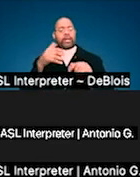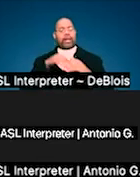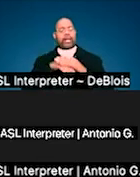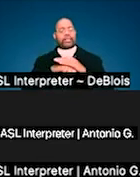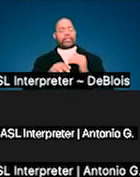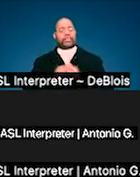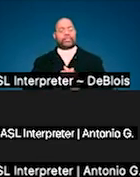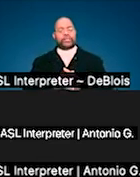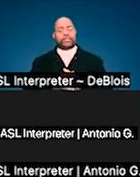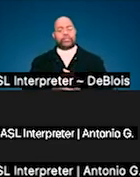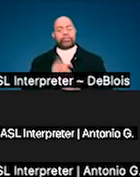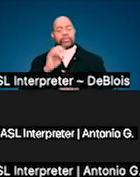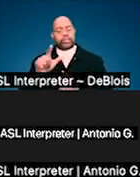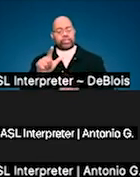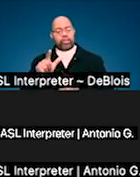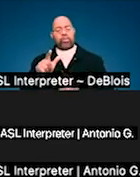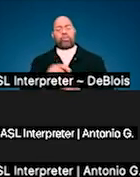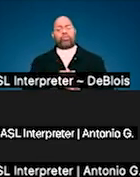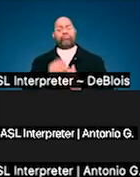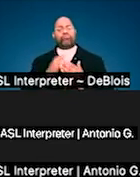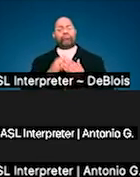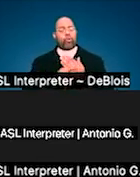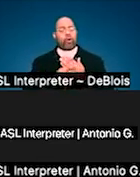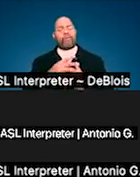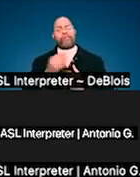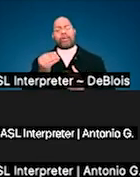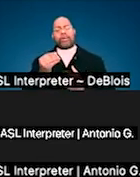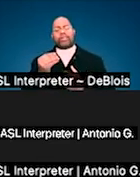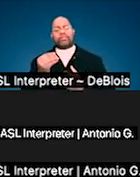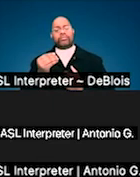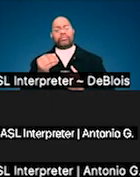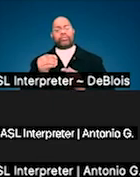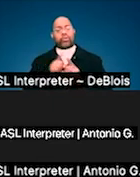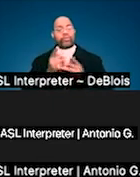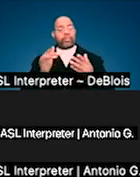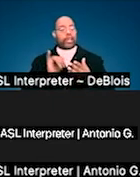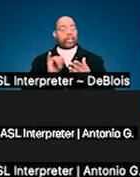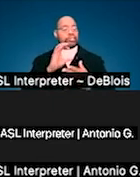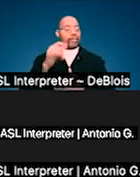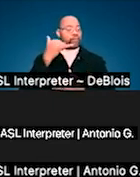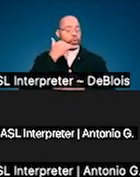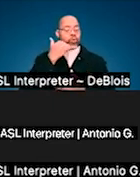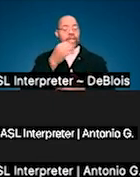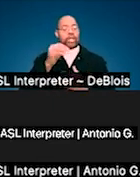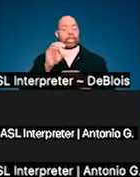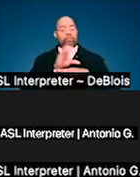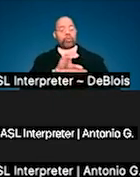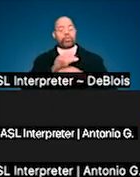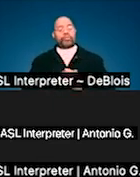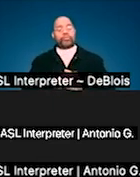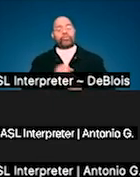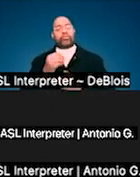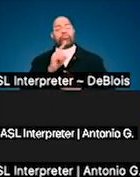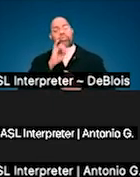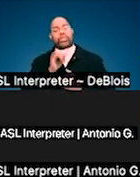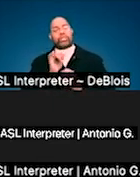to digital programs and even things like cell phones and computers. And so it's